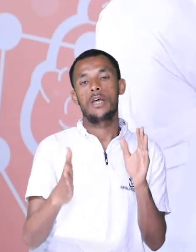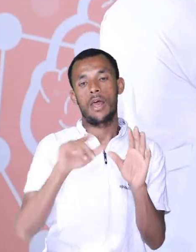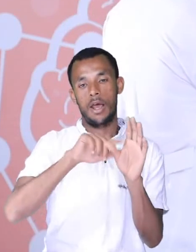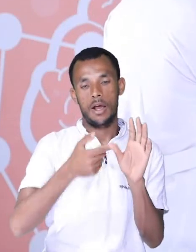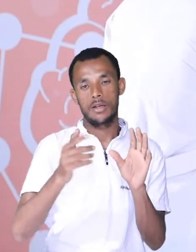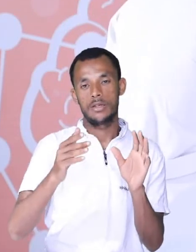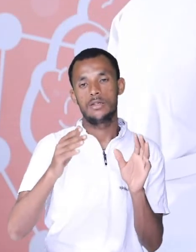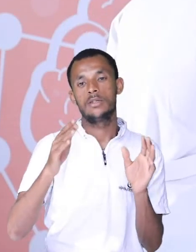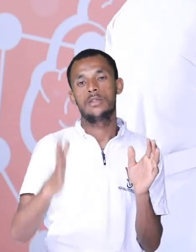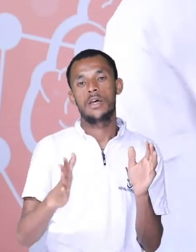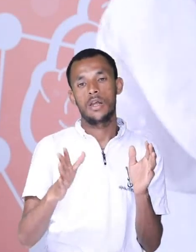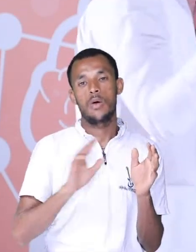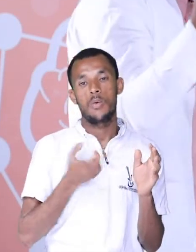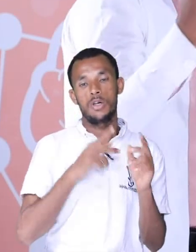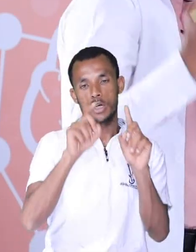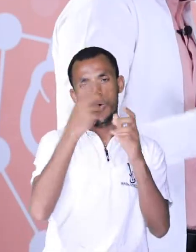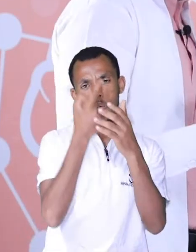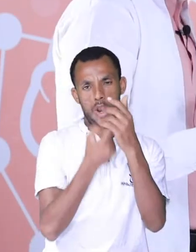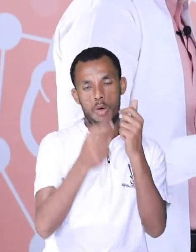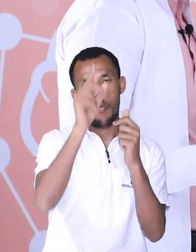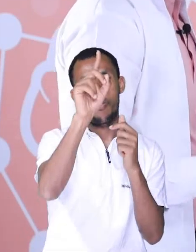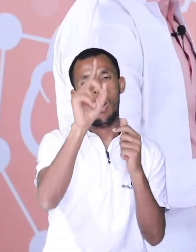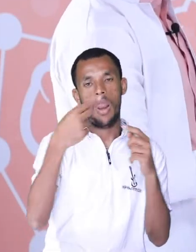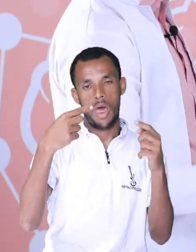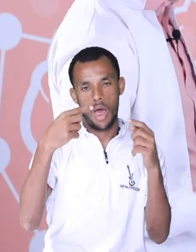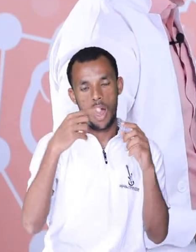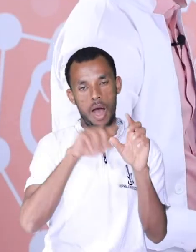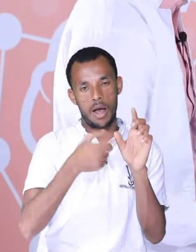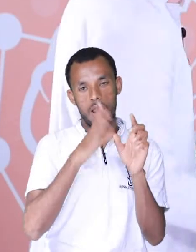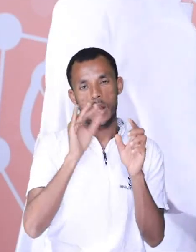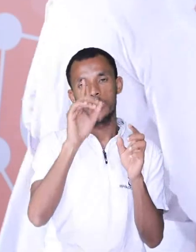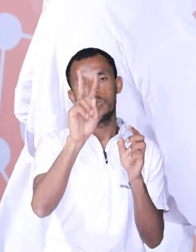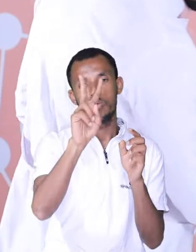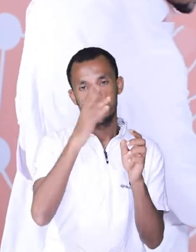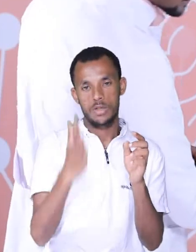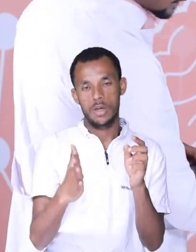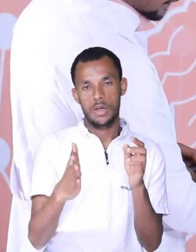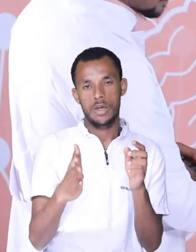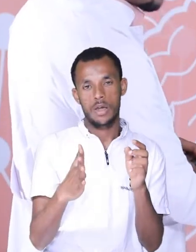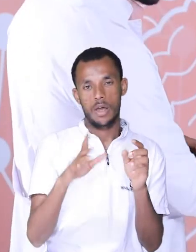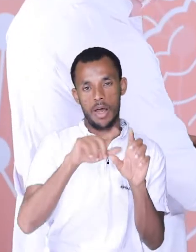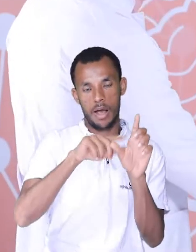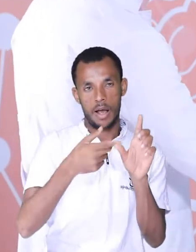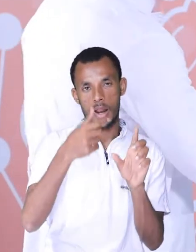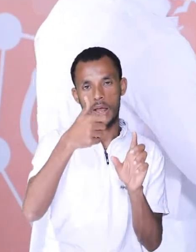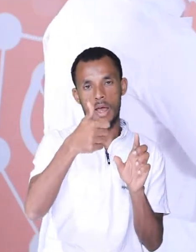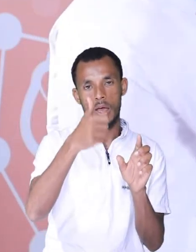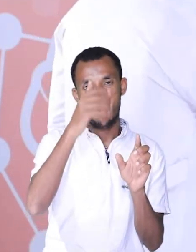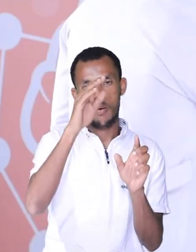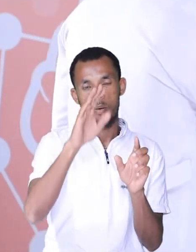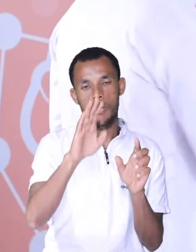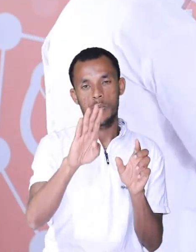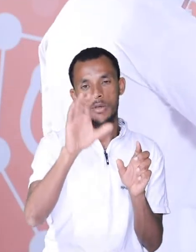only one angle and two sides. So let's check it. So angle ABC, that